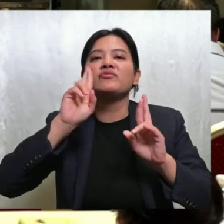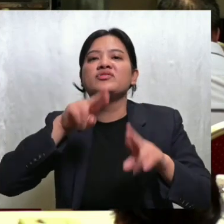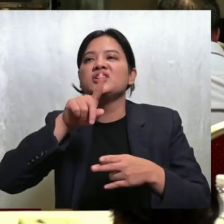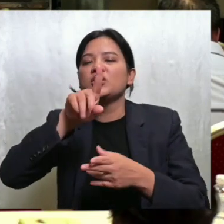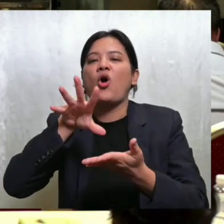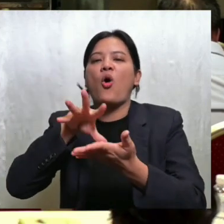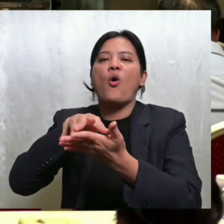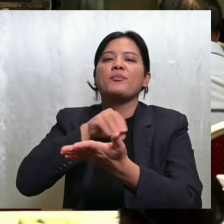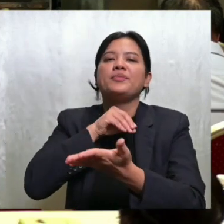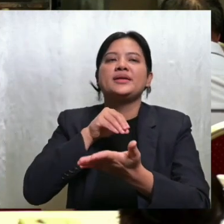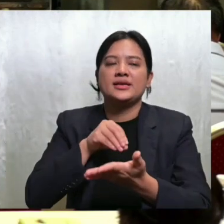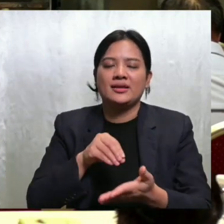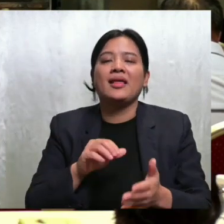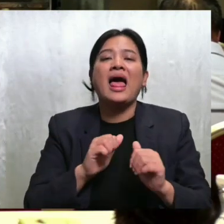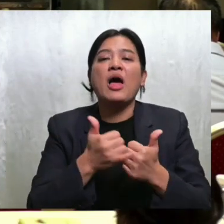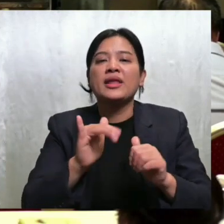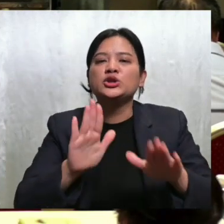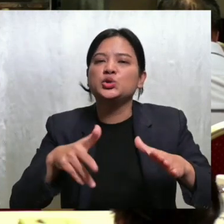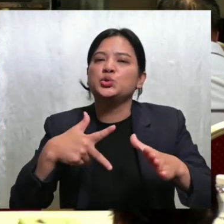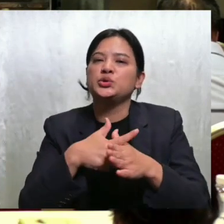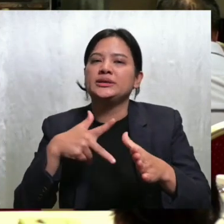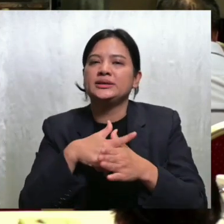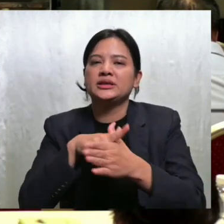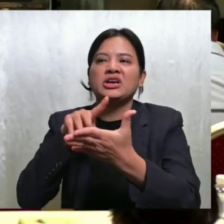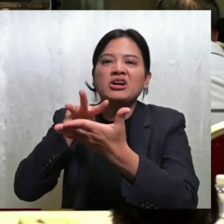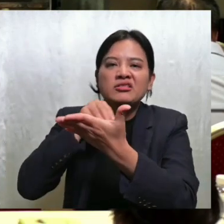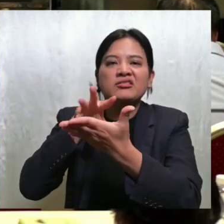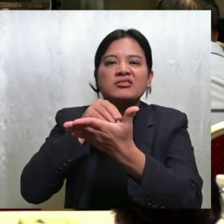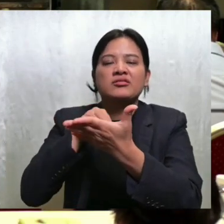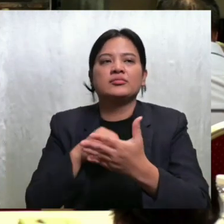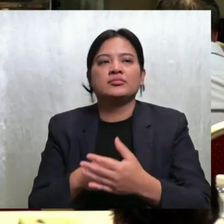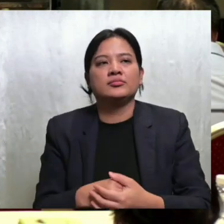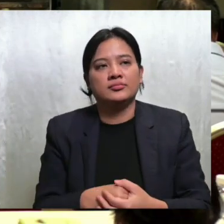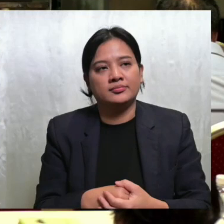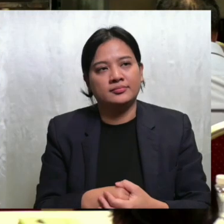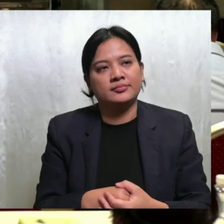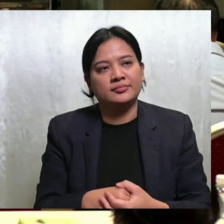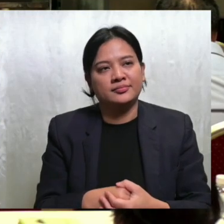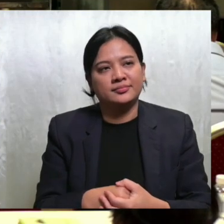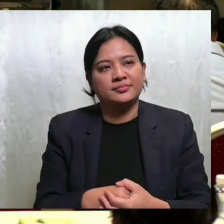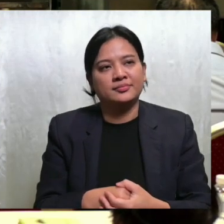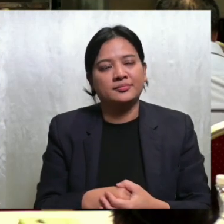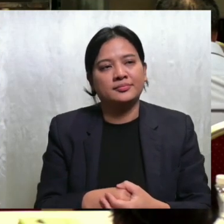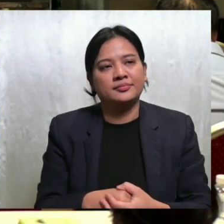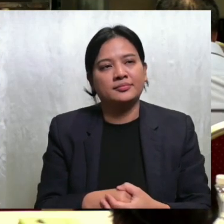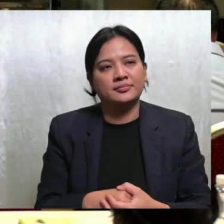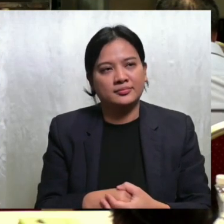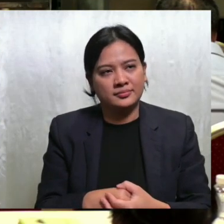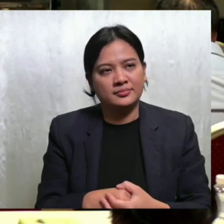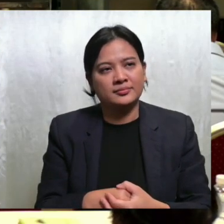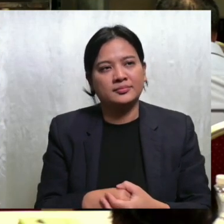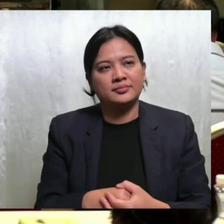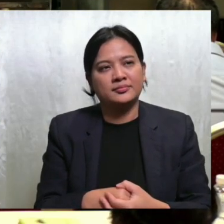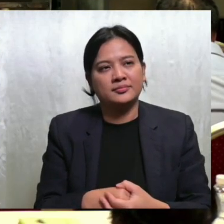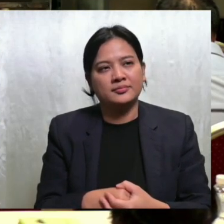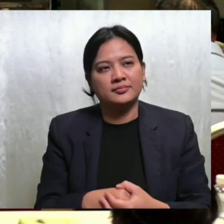easier and controllable in a classroom setting to avoid plagiarism, because that's a very controlled setting. But probably when